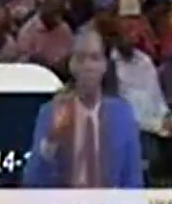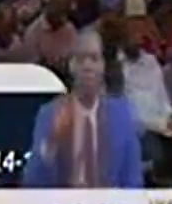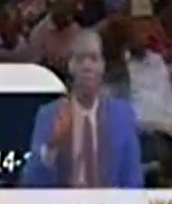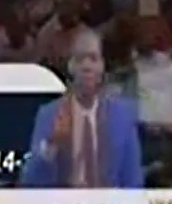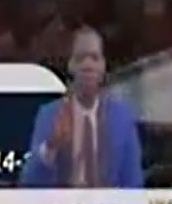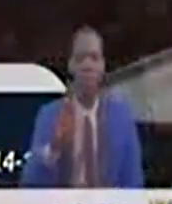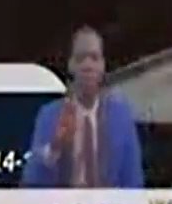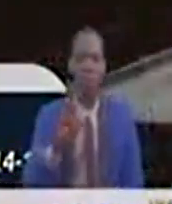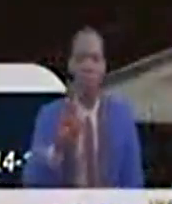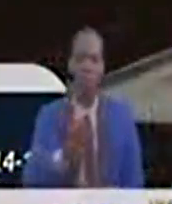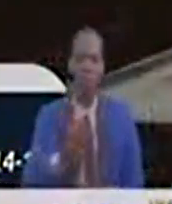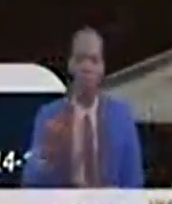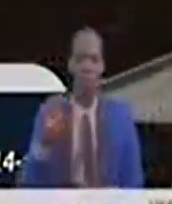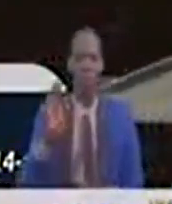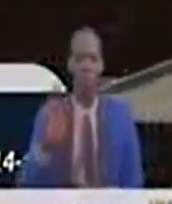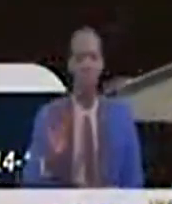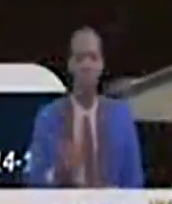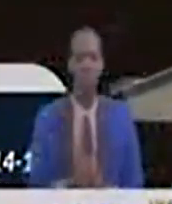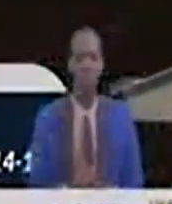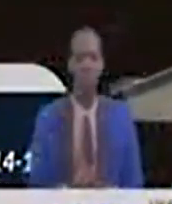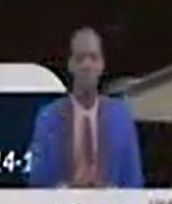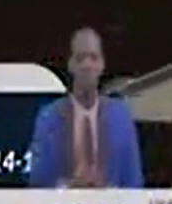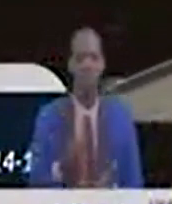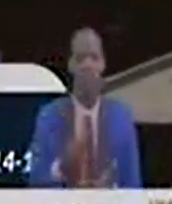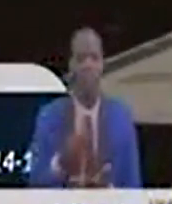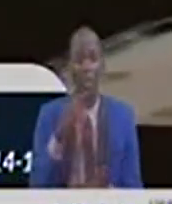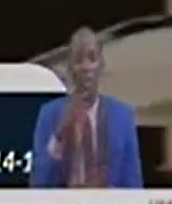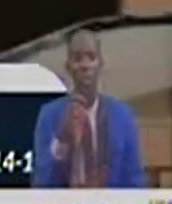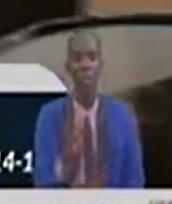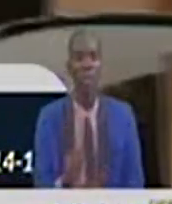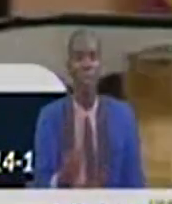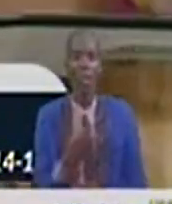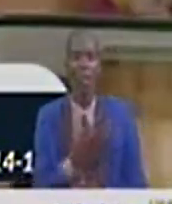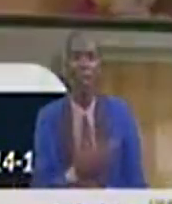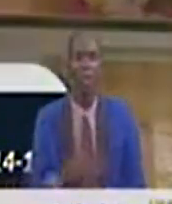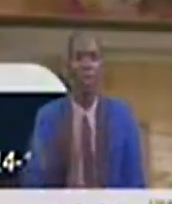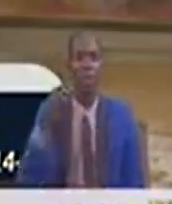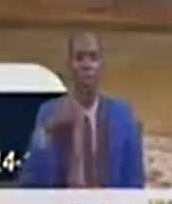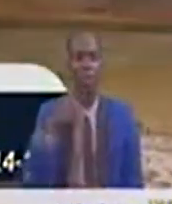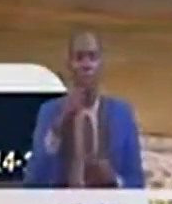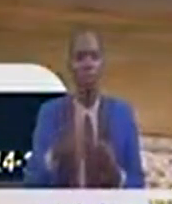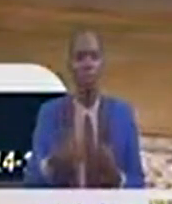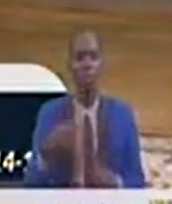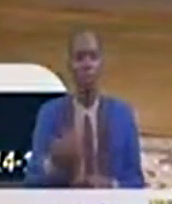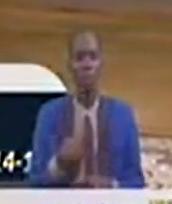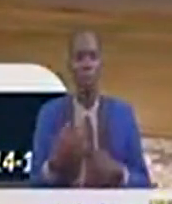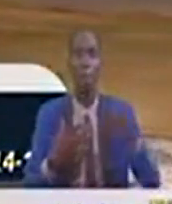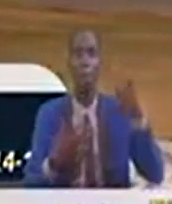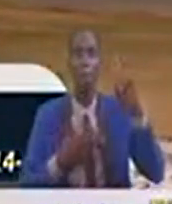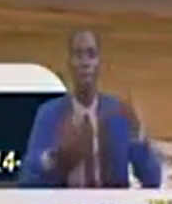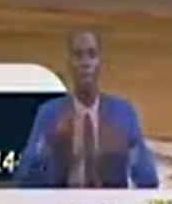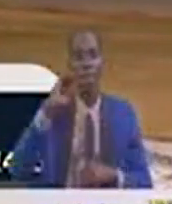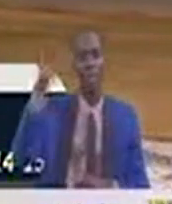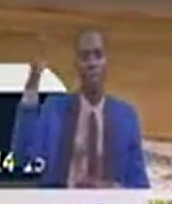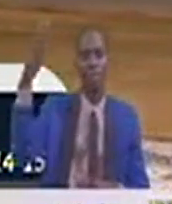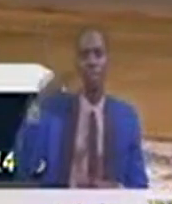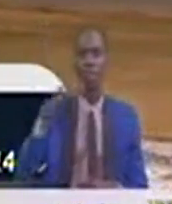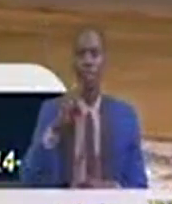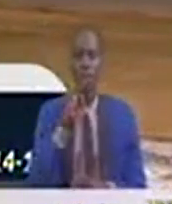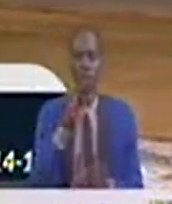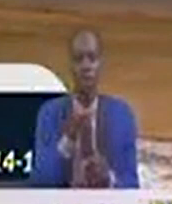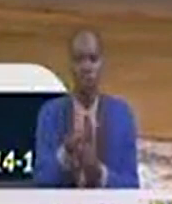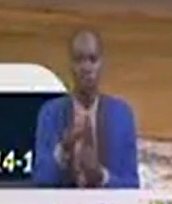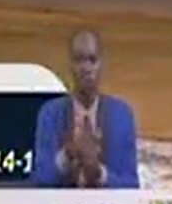chapter 12, verse 9. It says, and He said unto me, my grace is